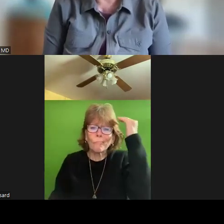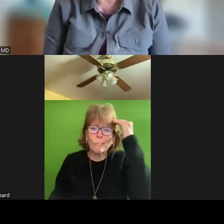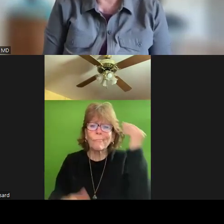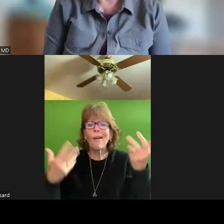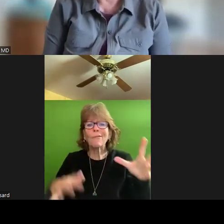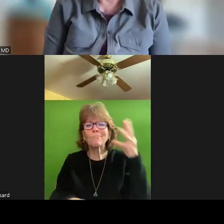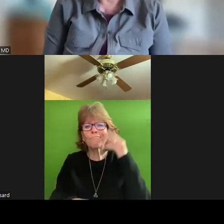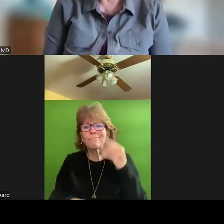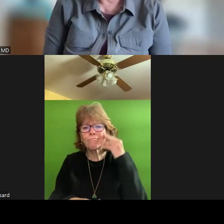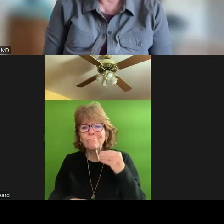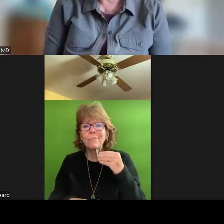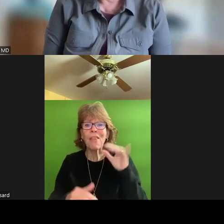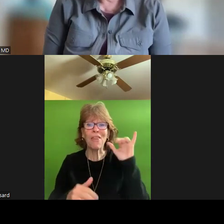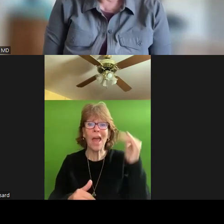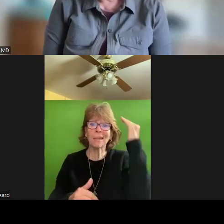their decisions.